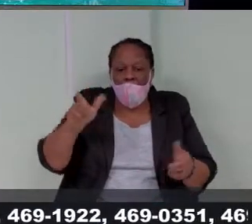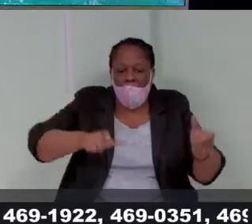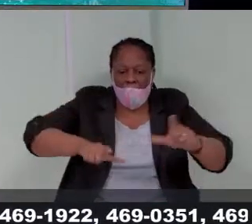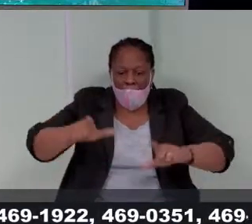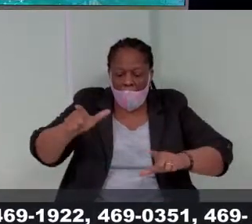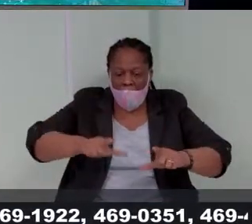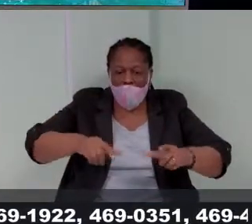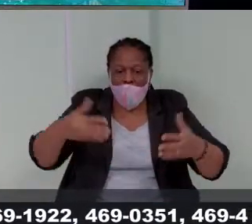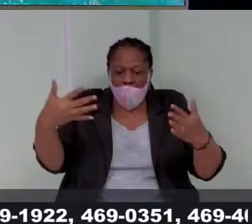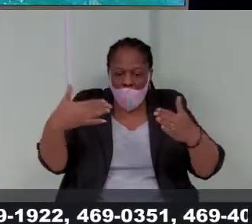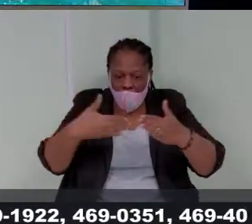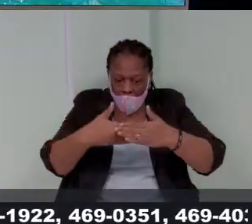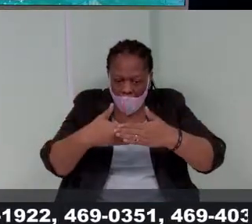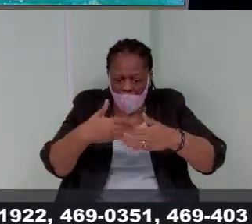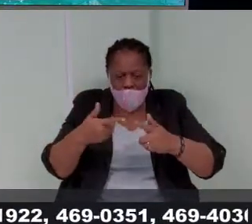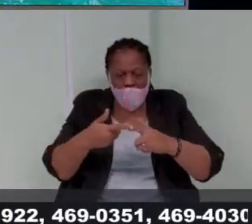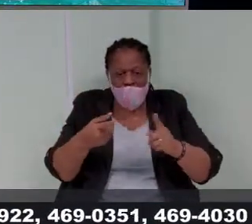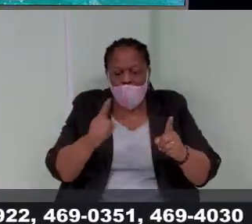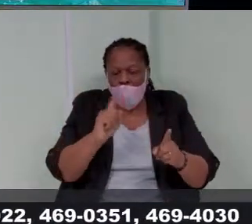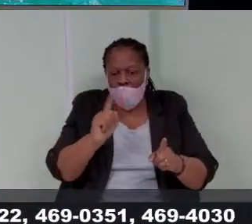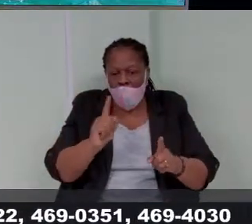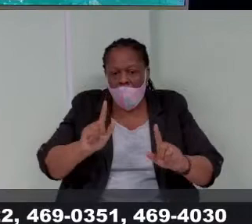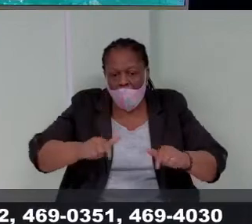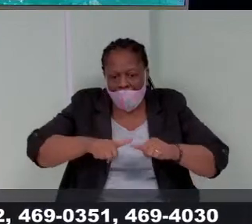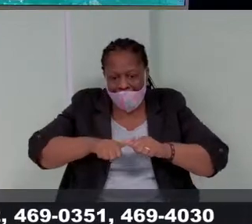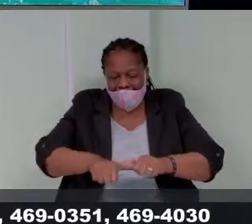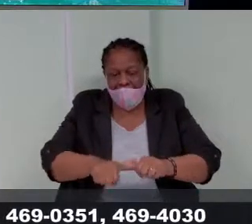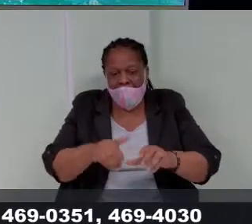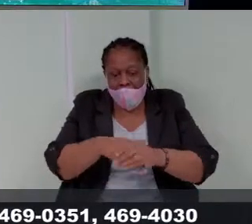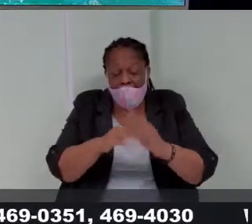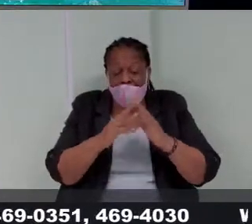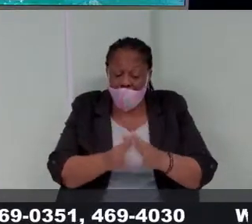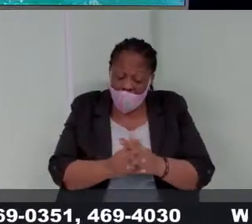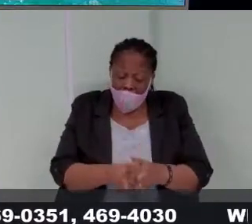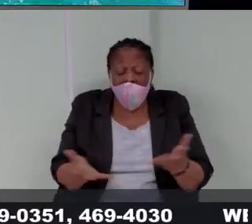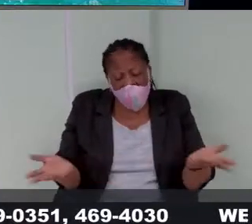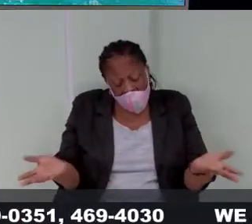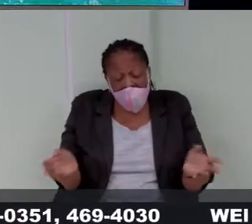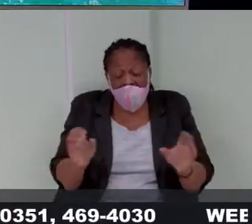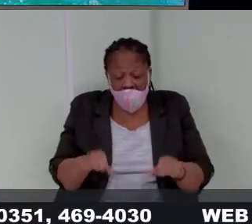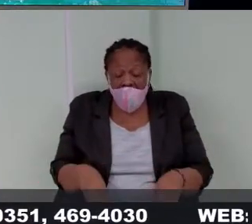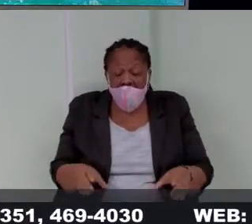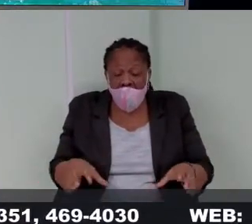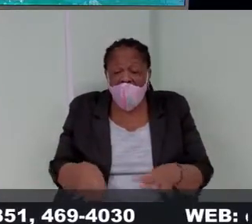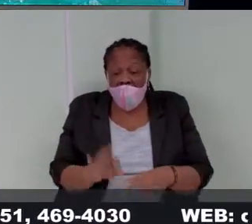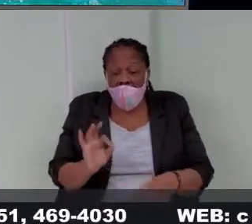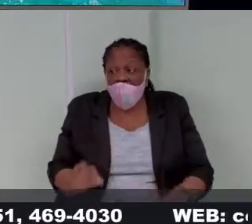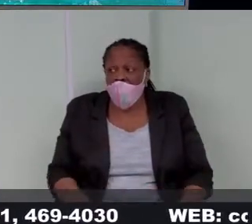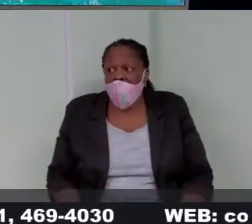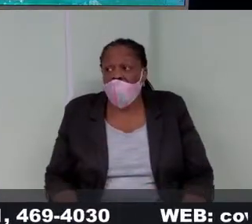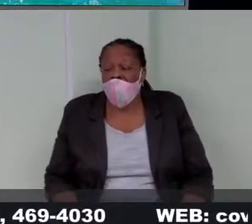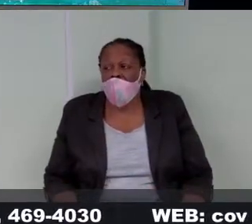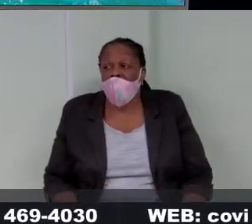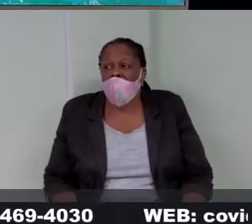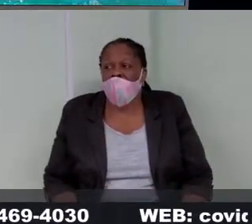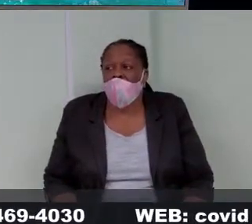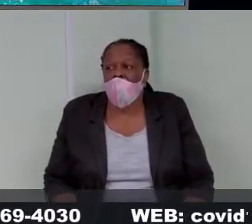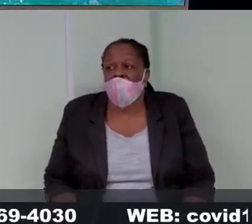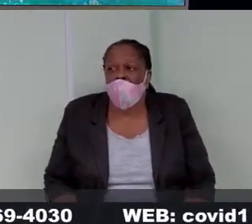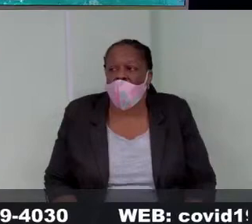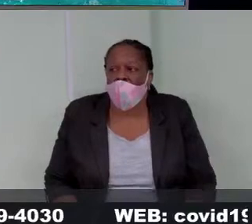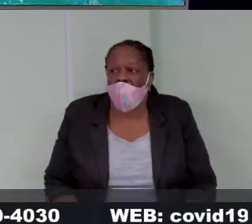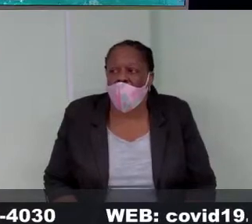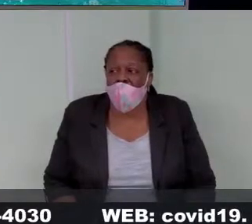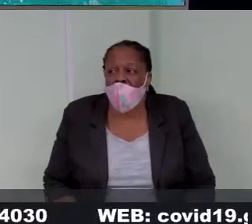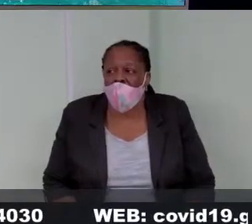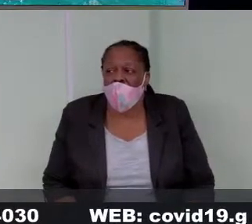that can provide you that service. And we've been assured by the Pan American Health Organization's